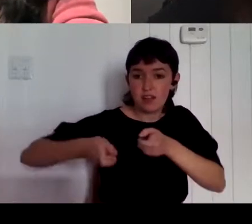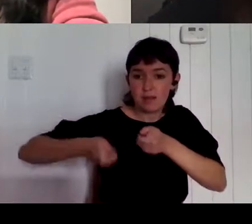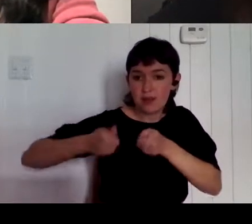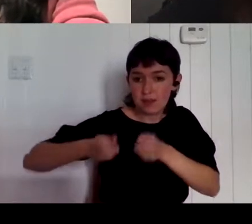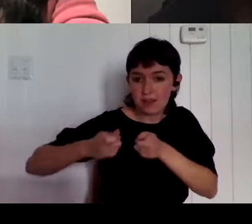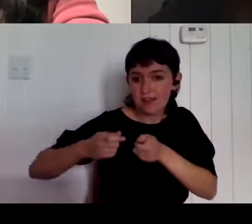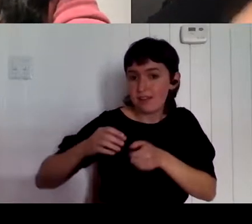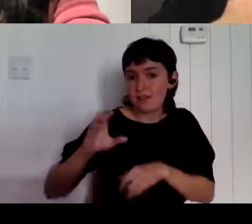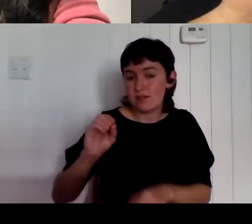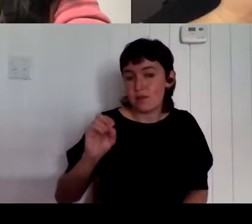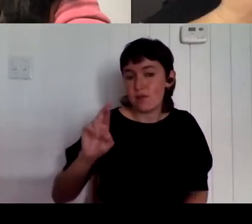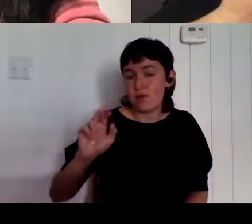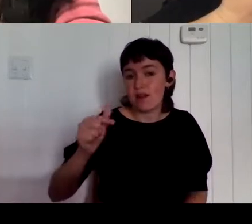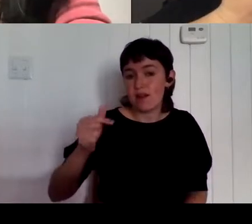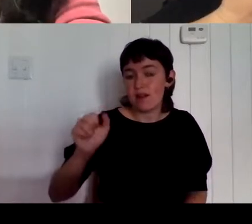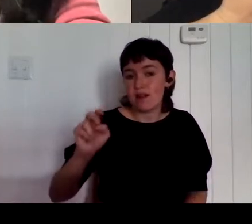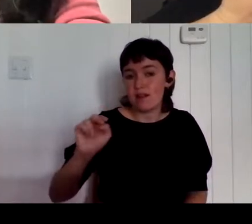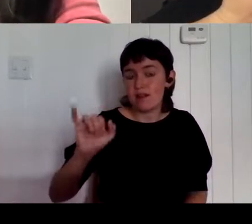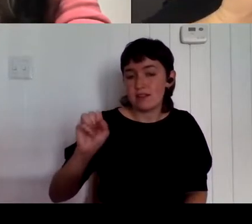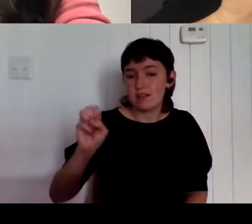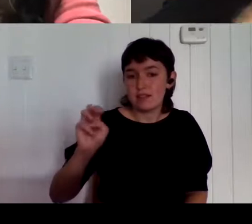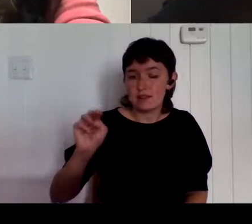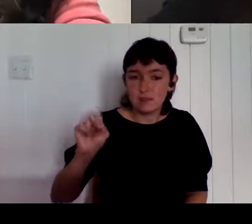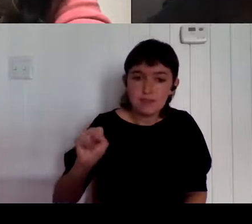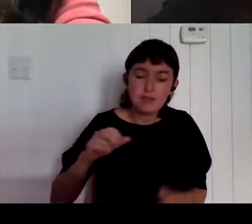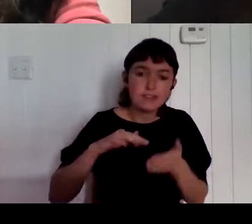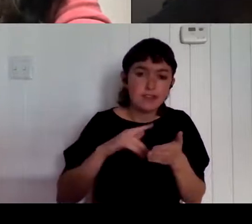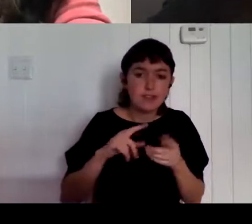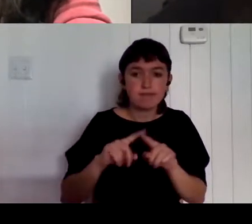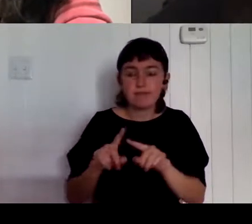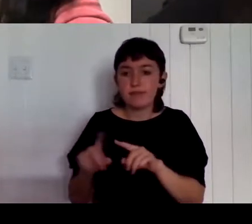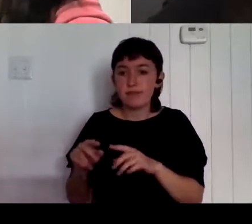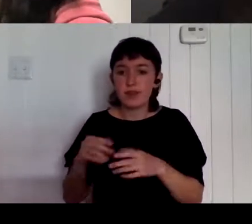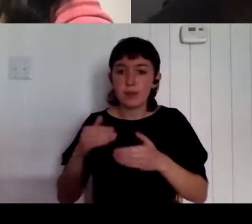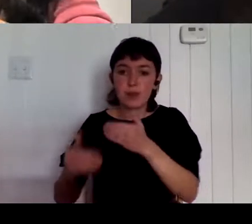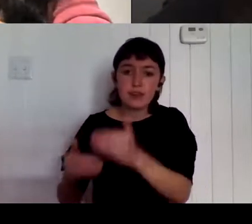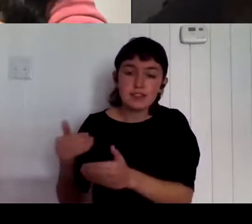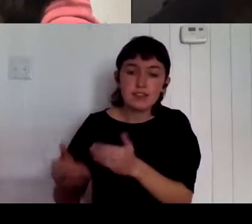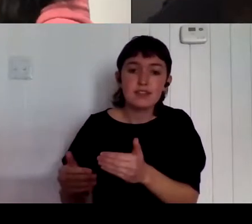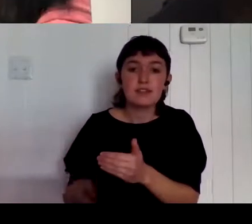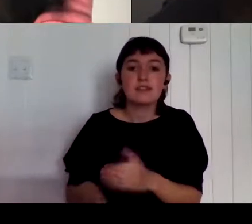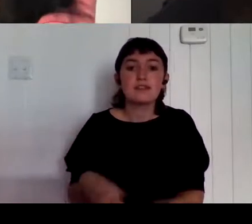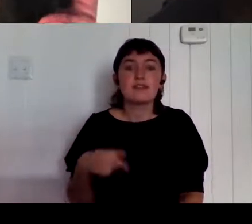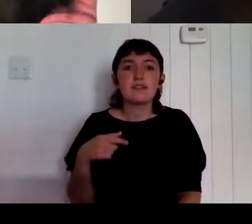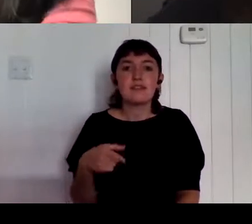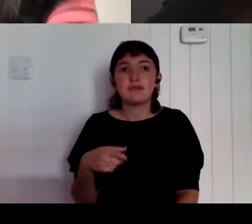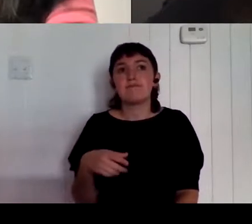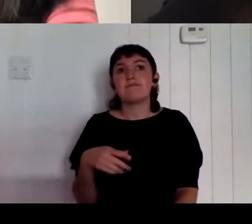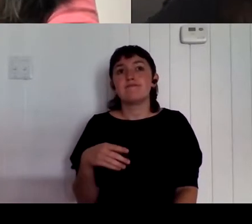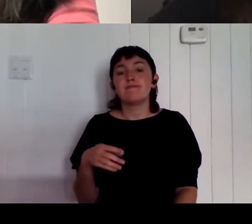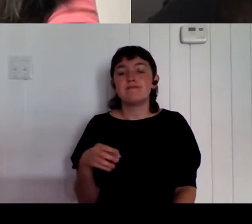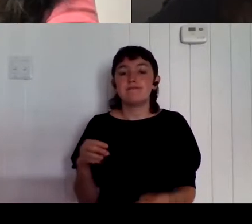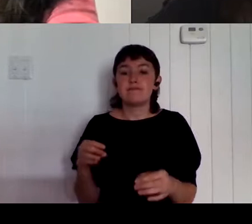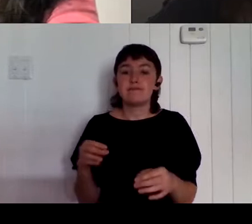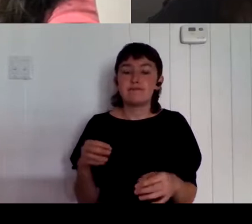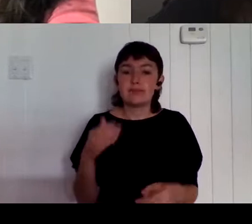study different processes in maybe a more relevant or an easier to see, um,